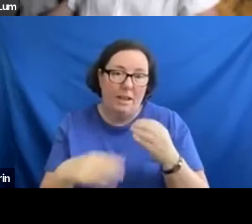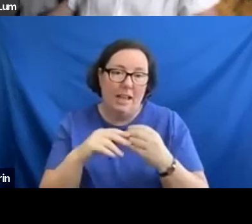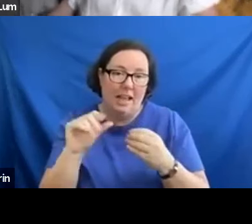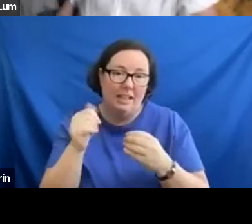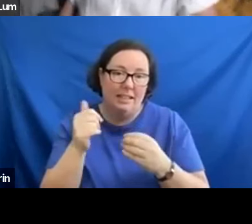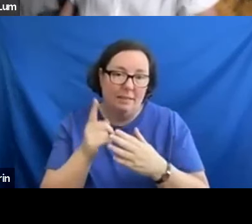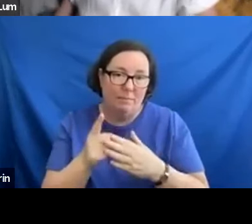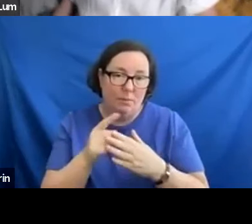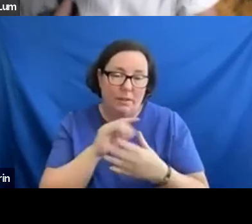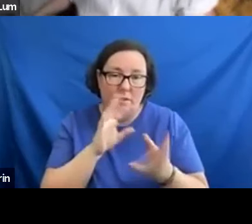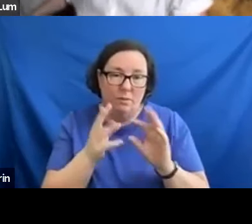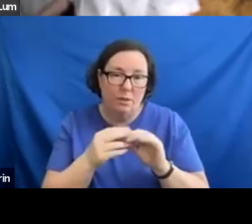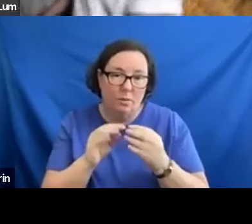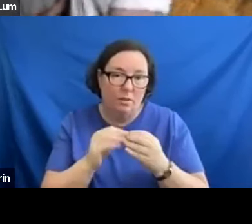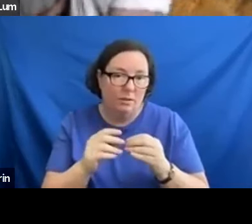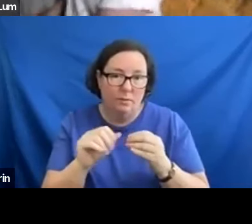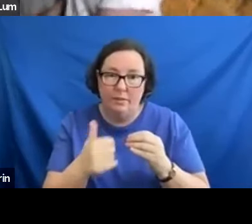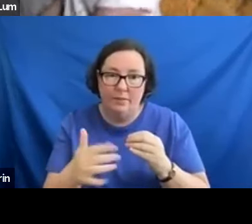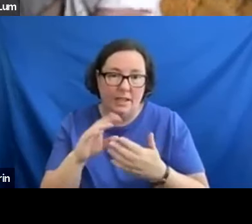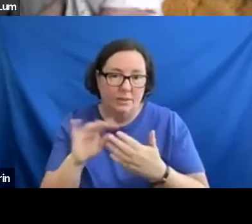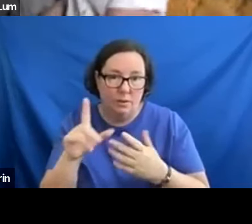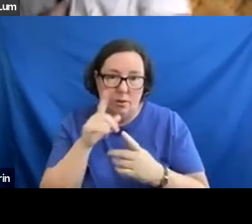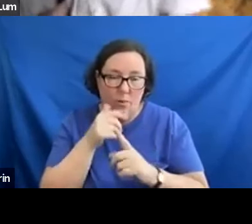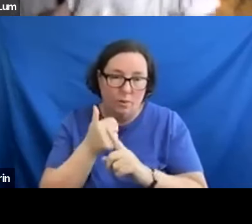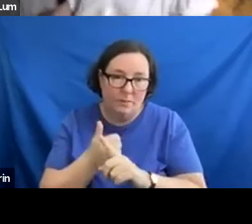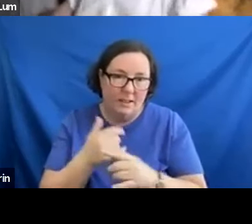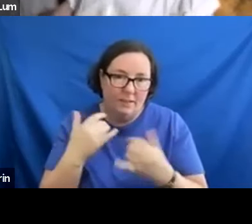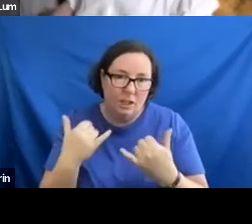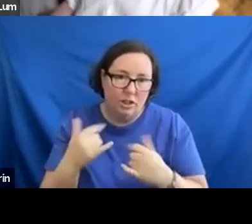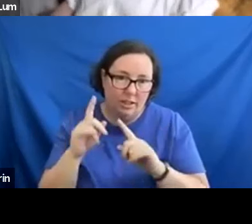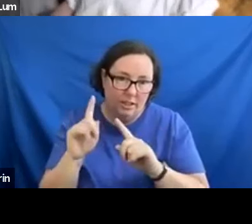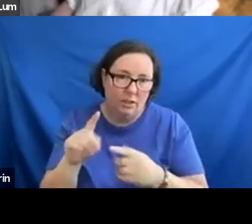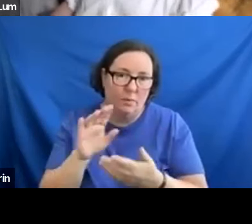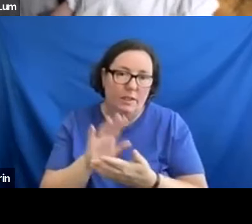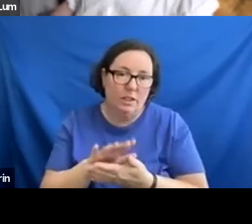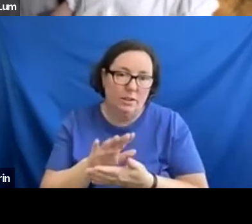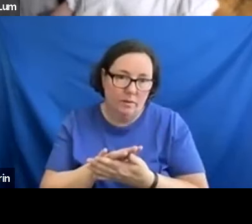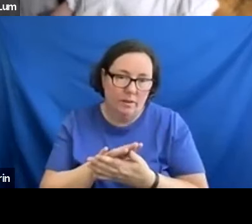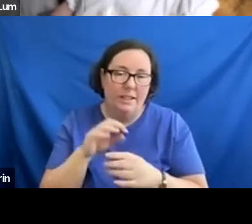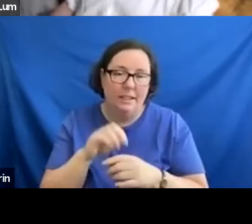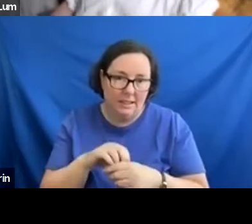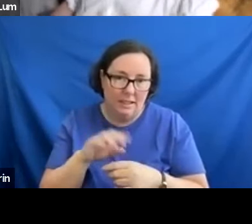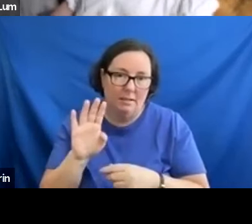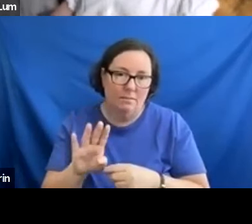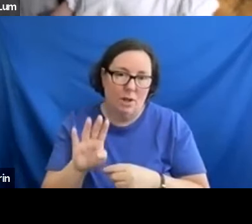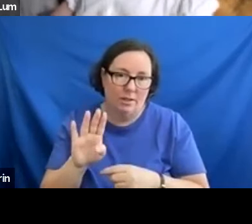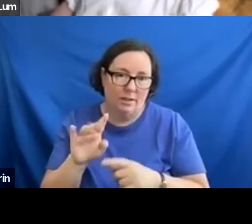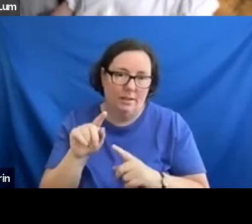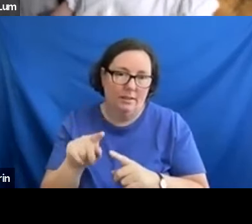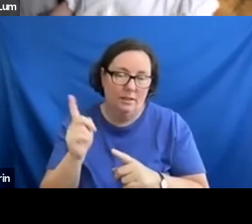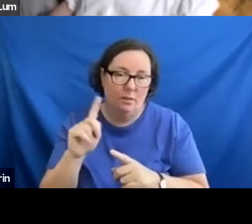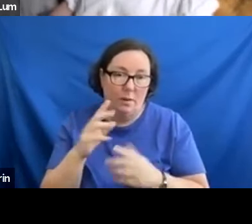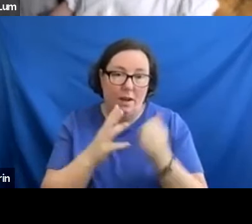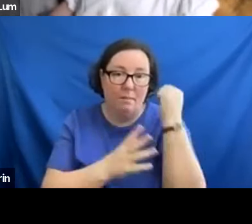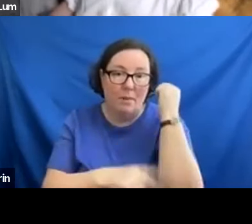total score of any student currently attending a school in Boston where